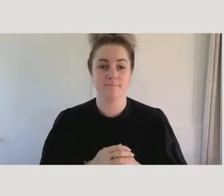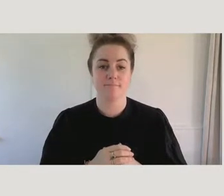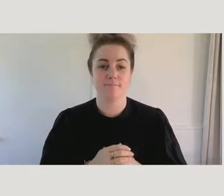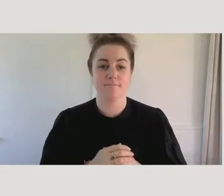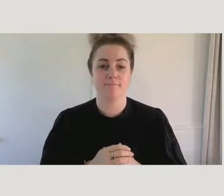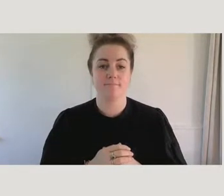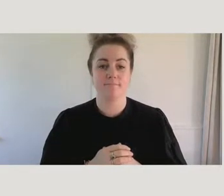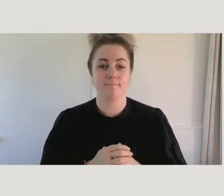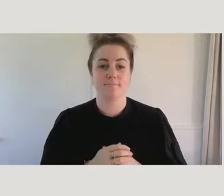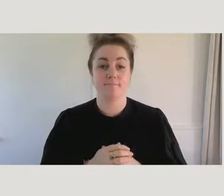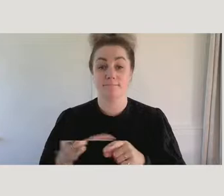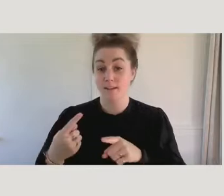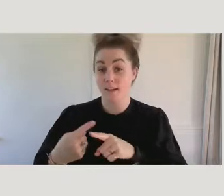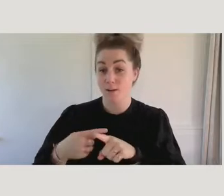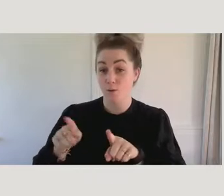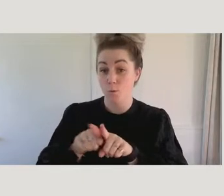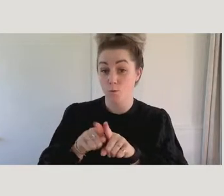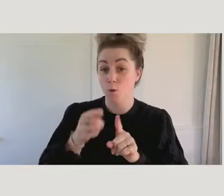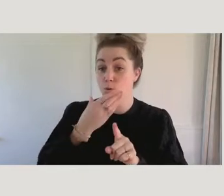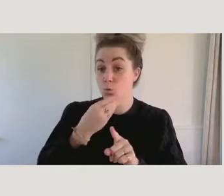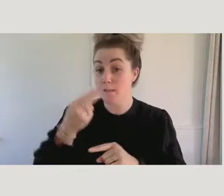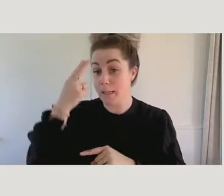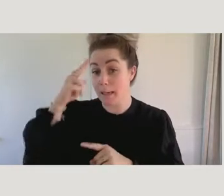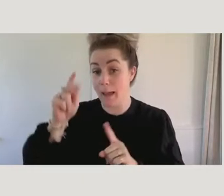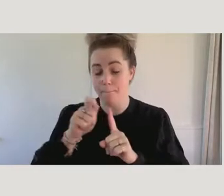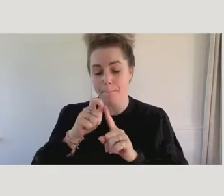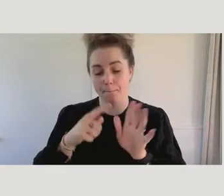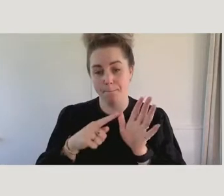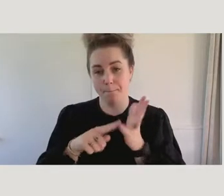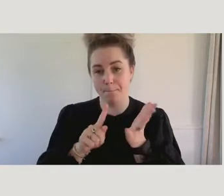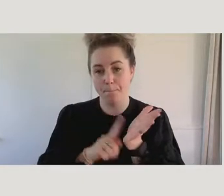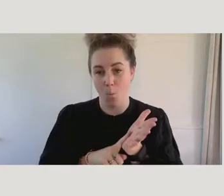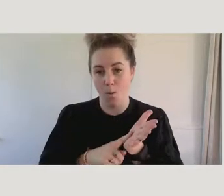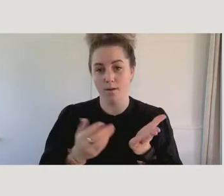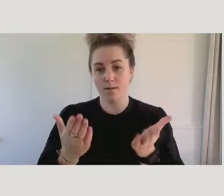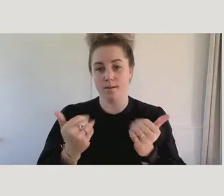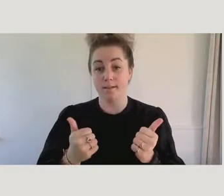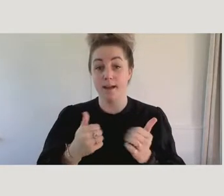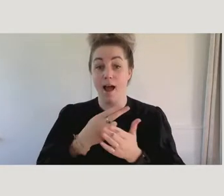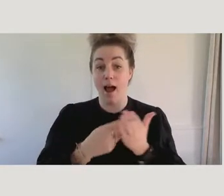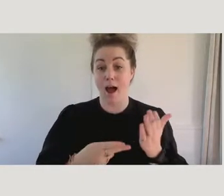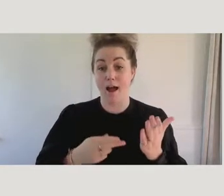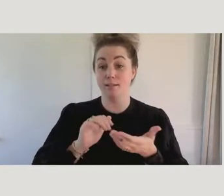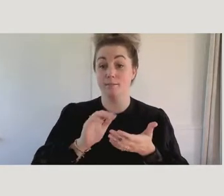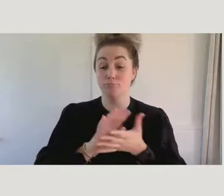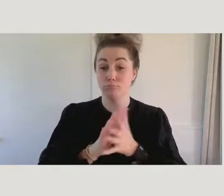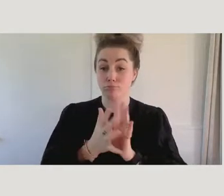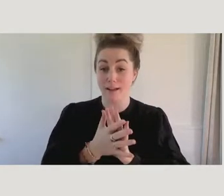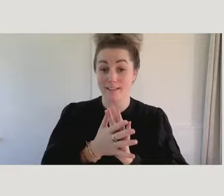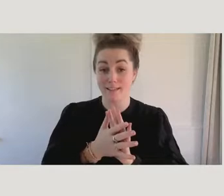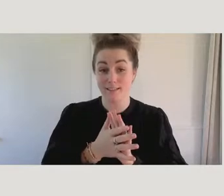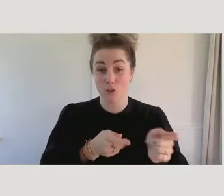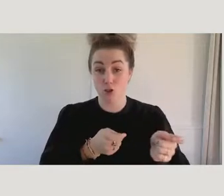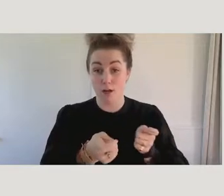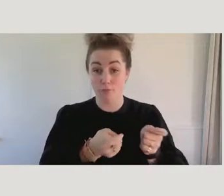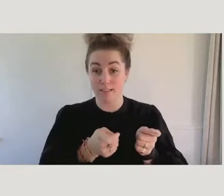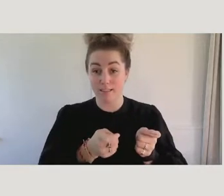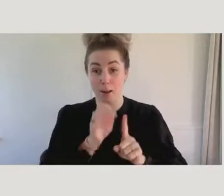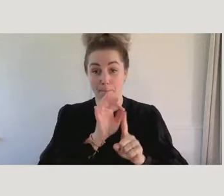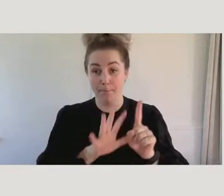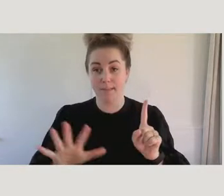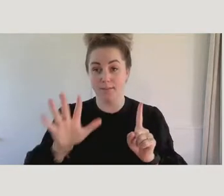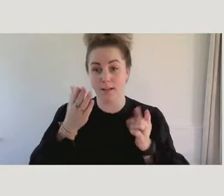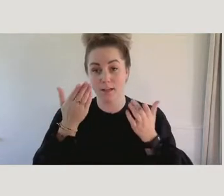I also go by Paul so welcome I am the arts practice director Pacific Focus um I took